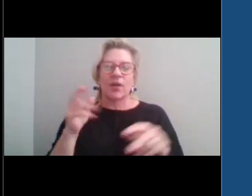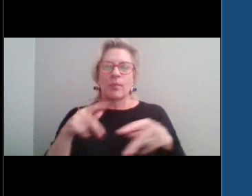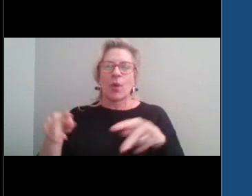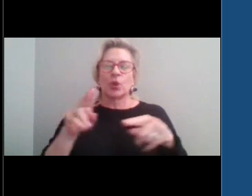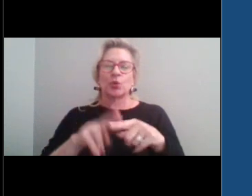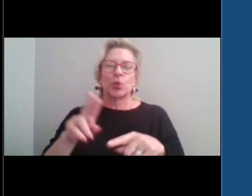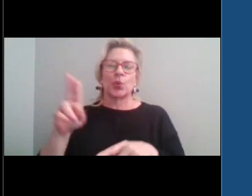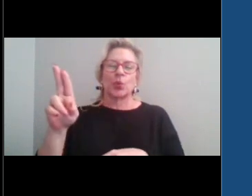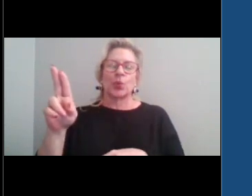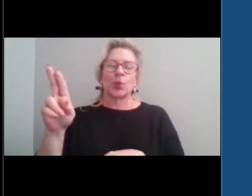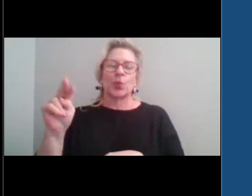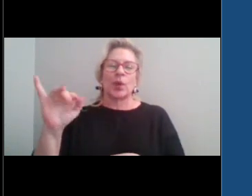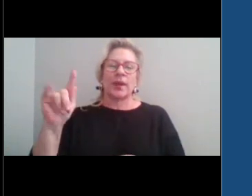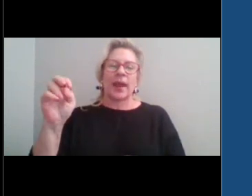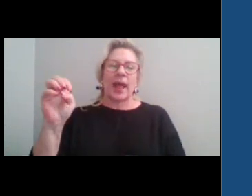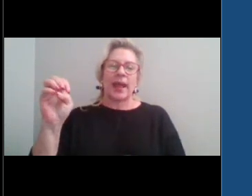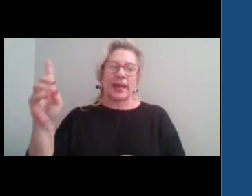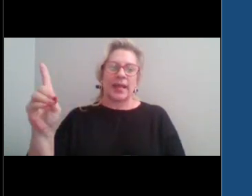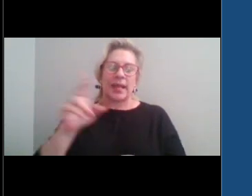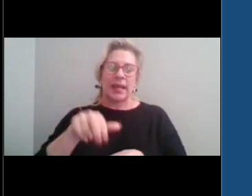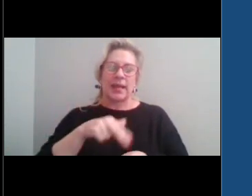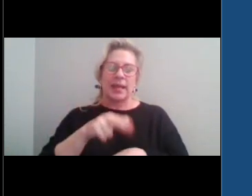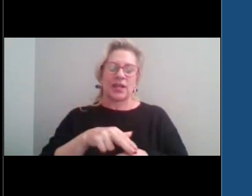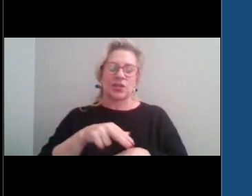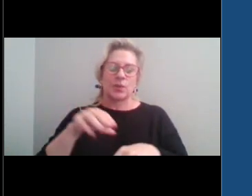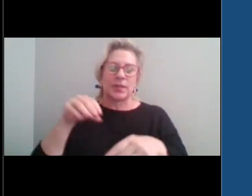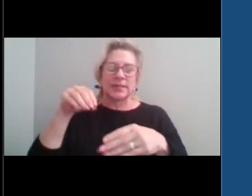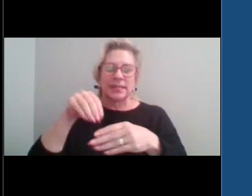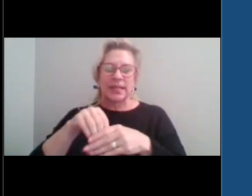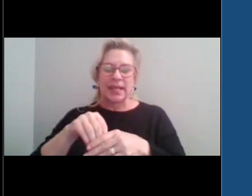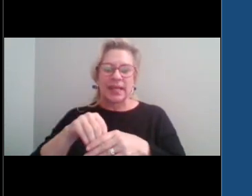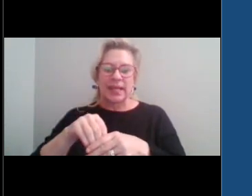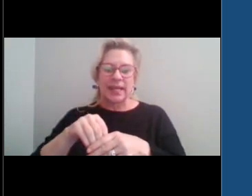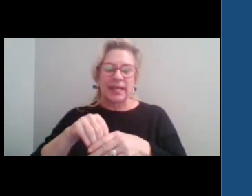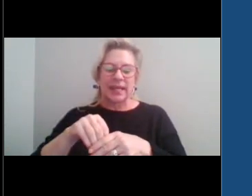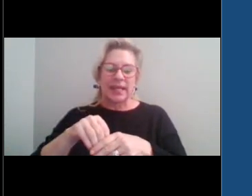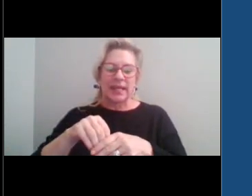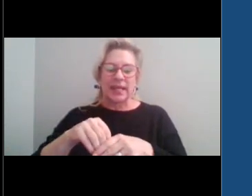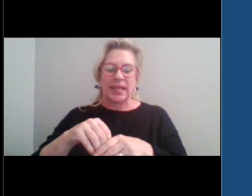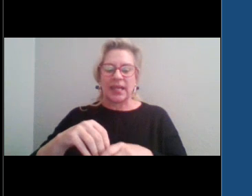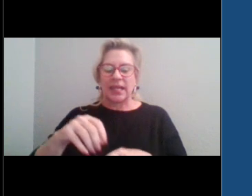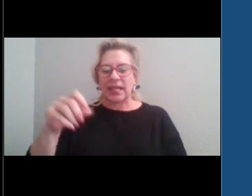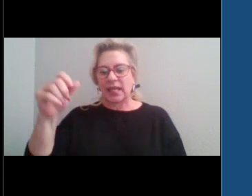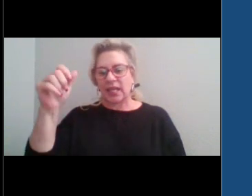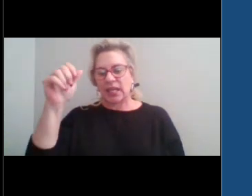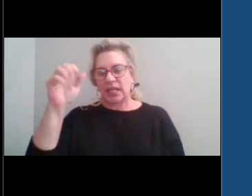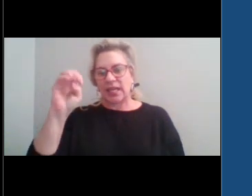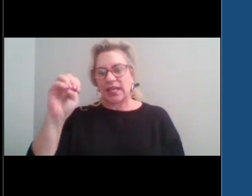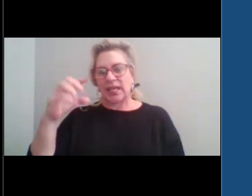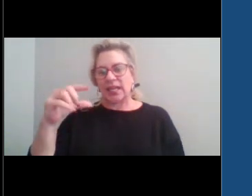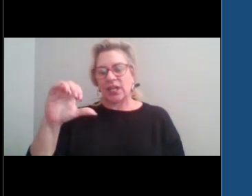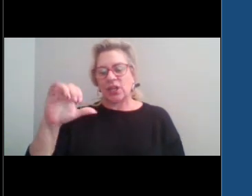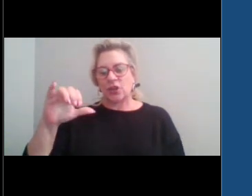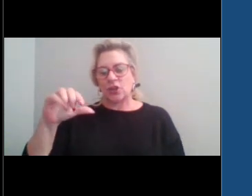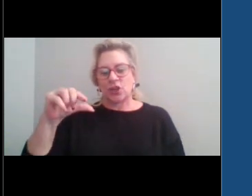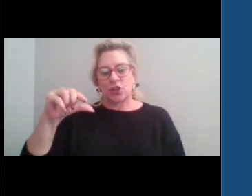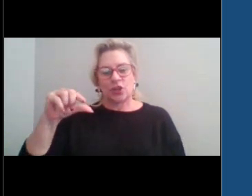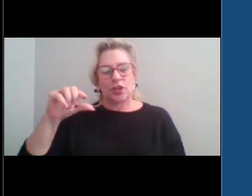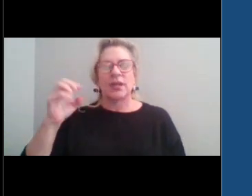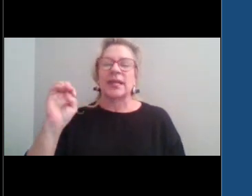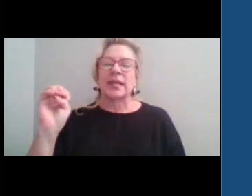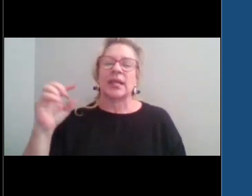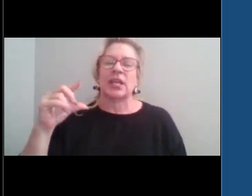Nations. It was held in Sharm el-Sheikh in Egypt just last month. I did not get a chance to make this trip,